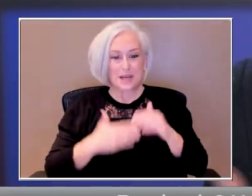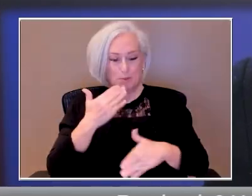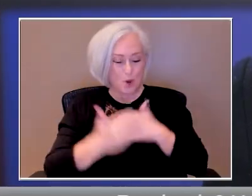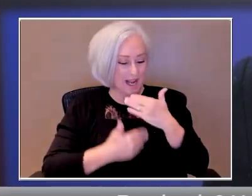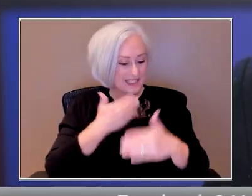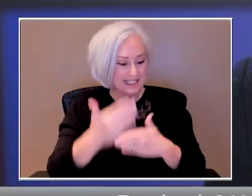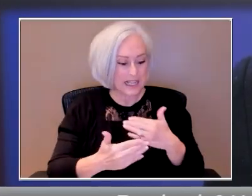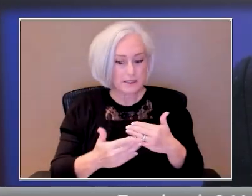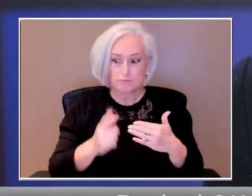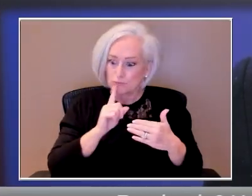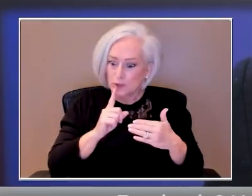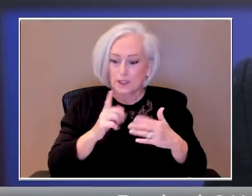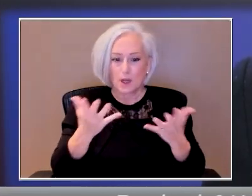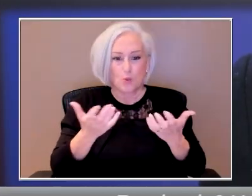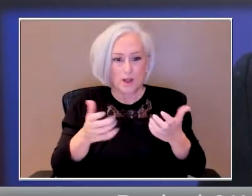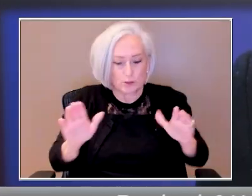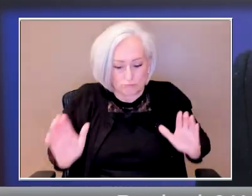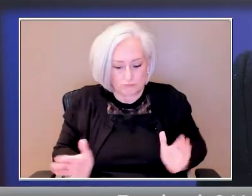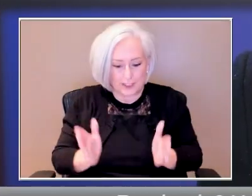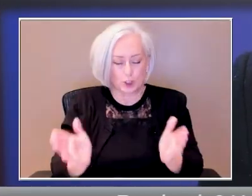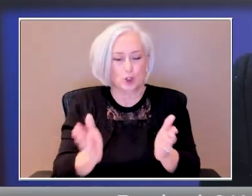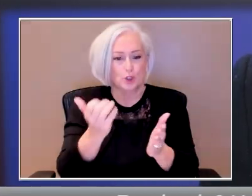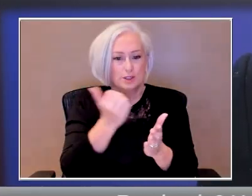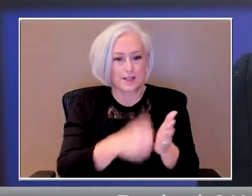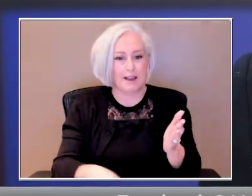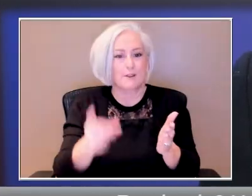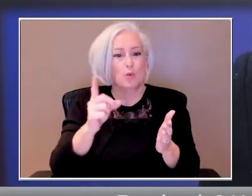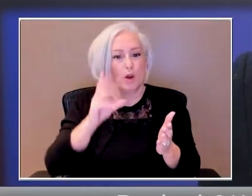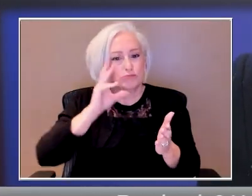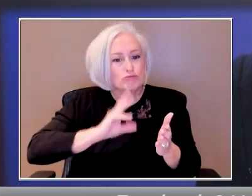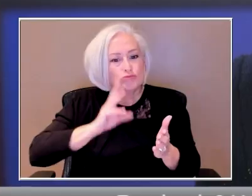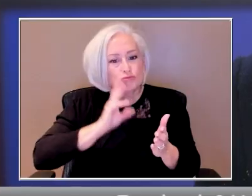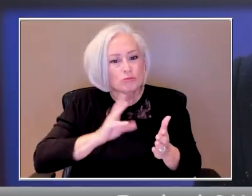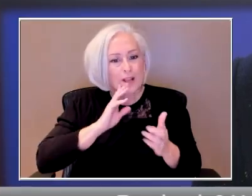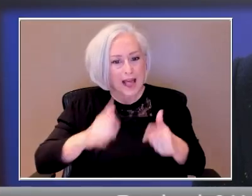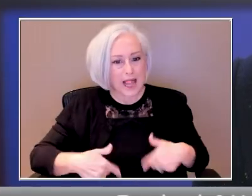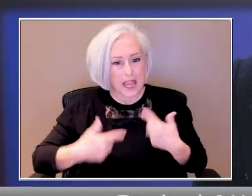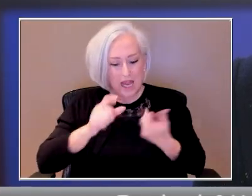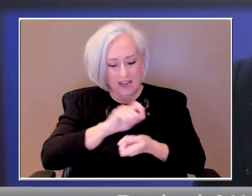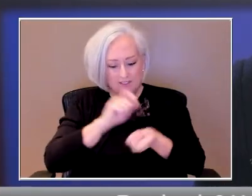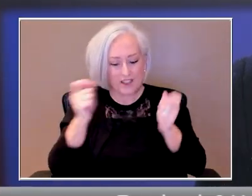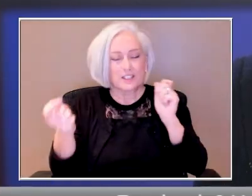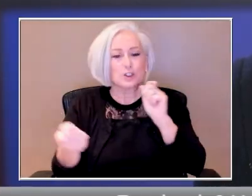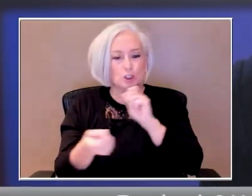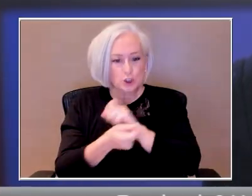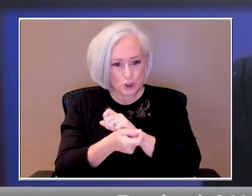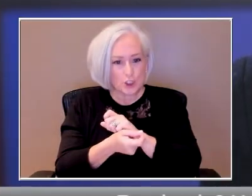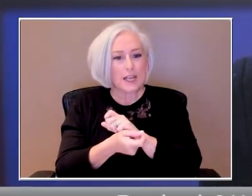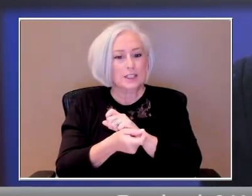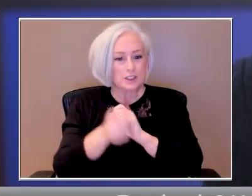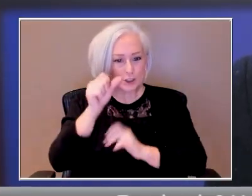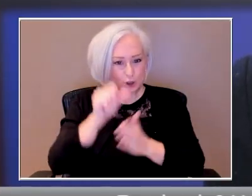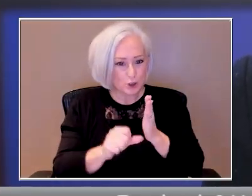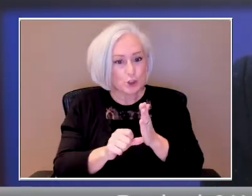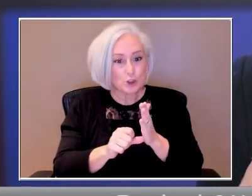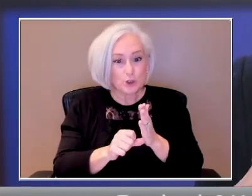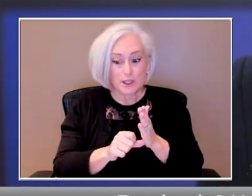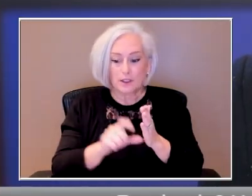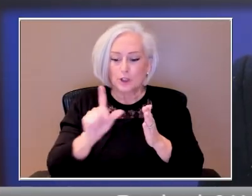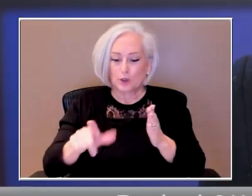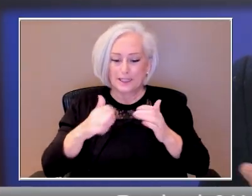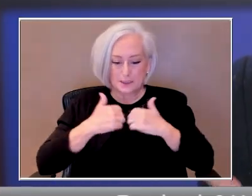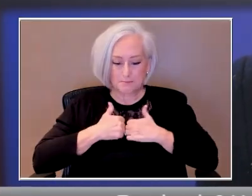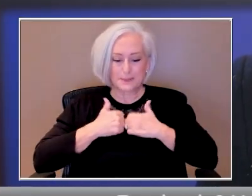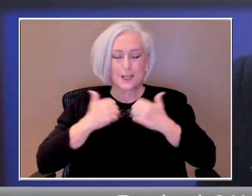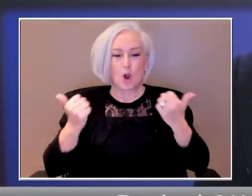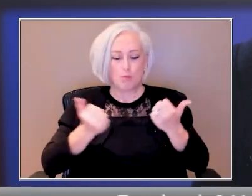through a life-changing surgery to get therapy, be open when it's difficult, because that is how you really process what's